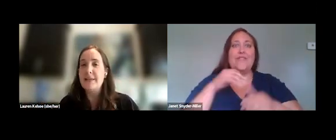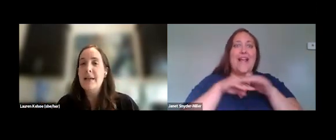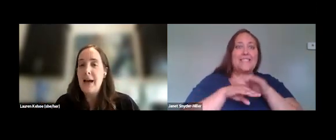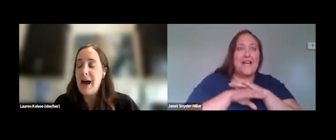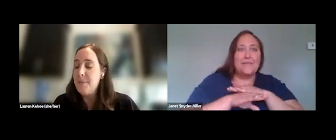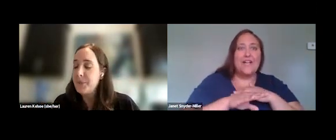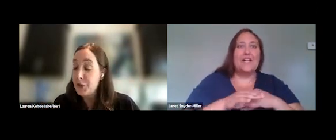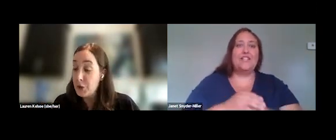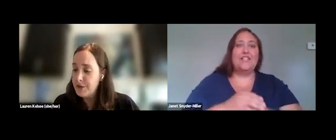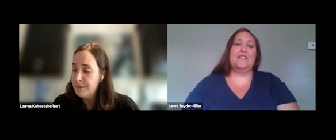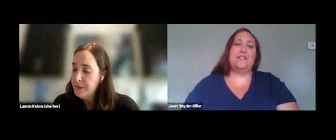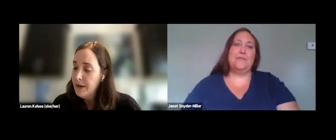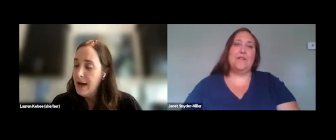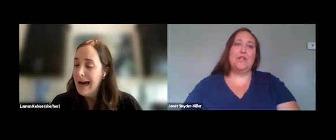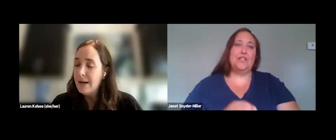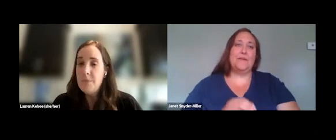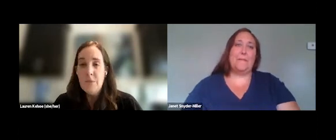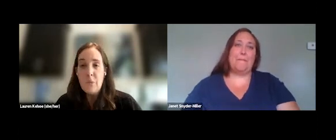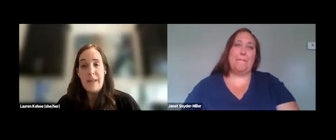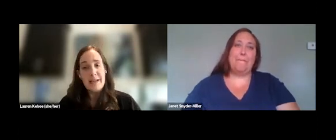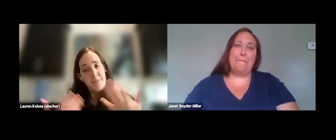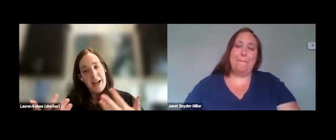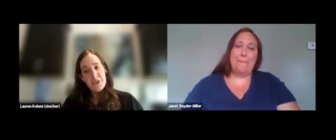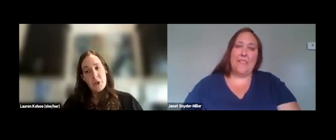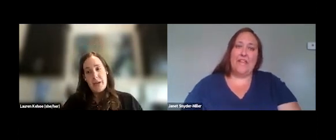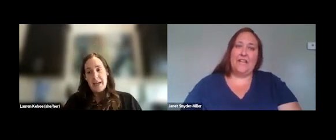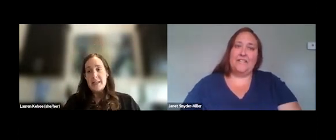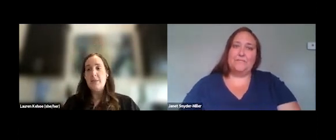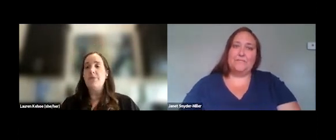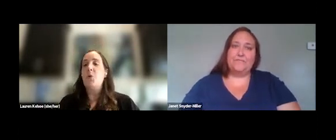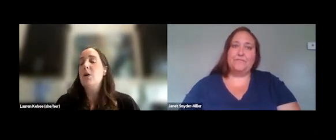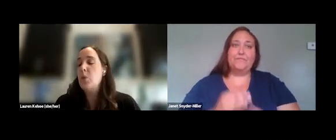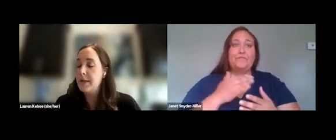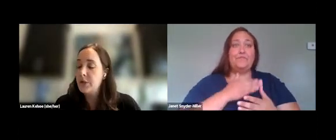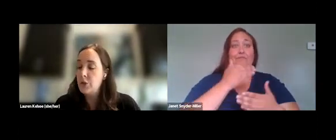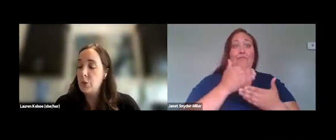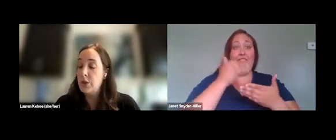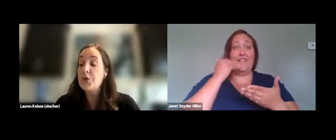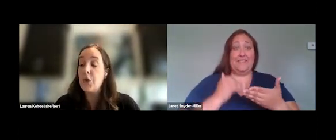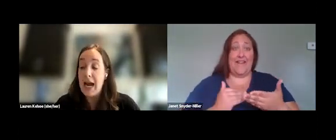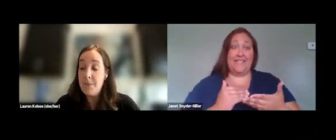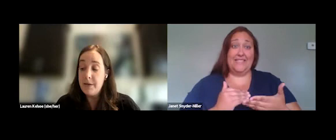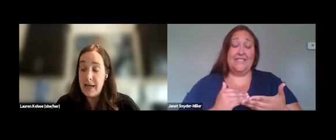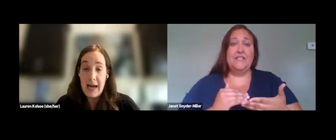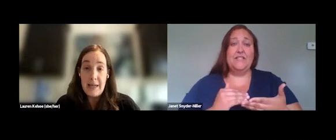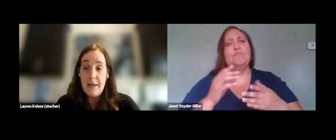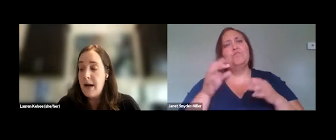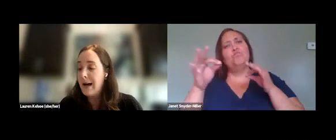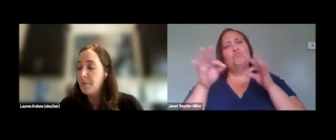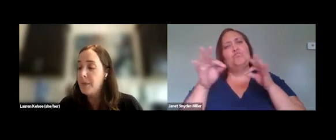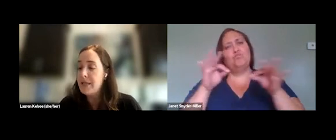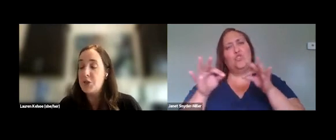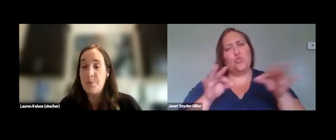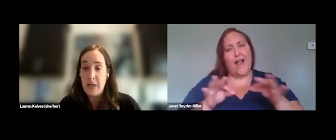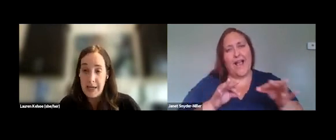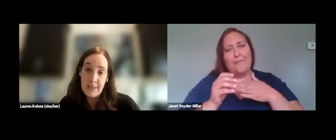improvement is doable. The next milestone we asked for was to describe the guide